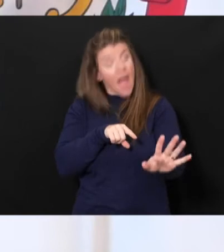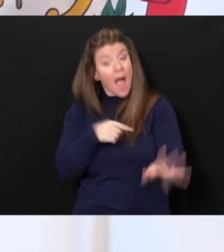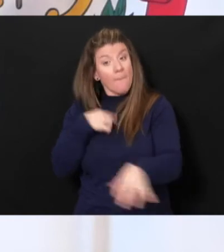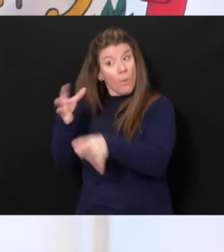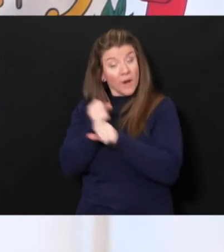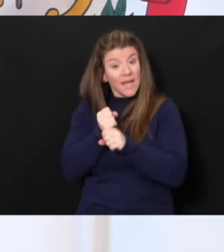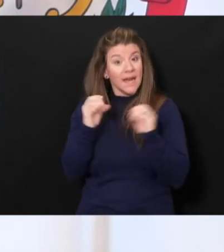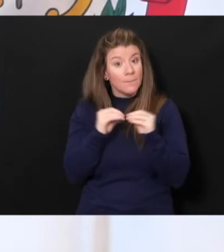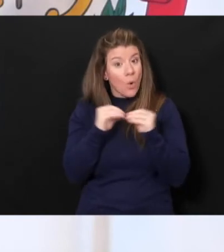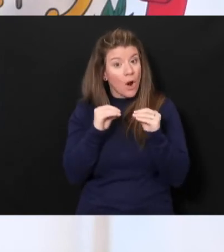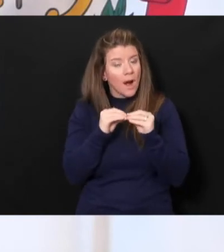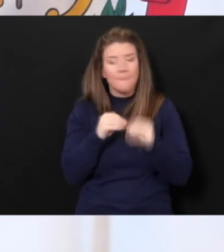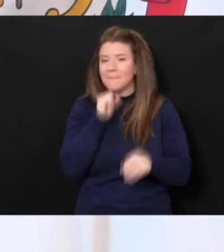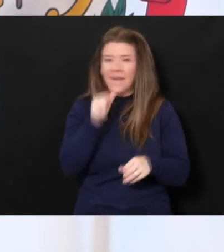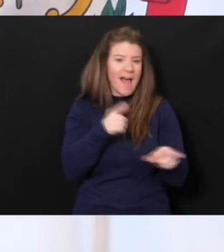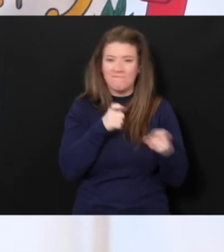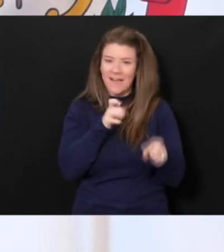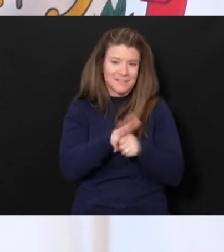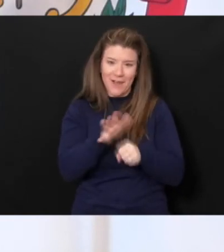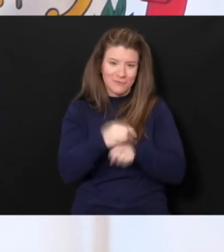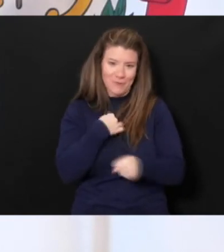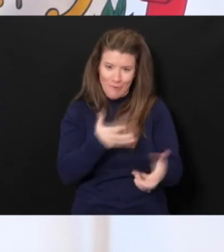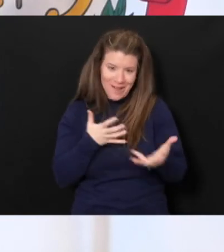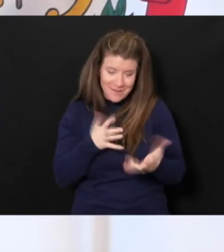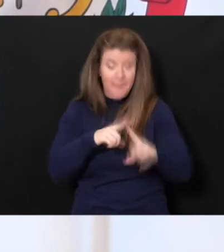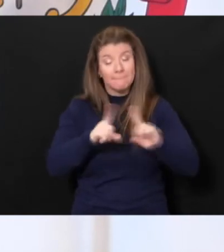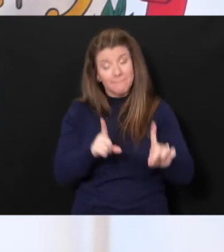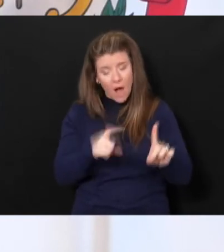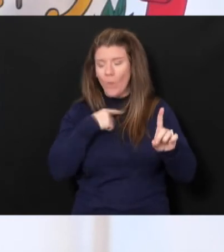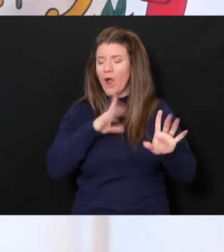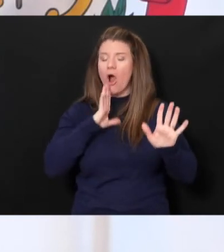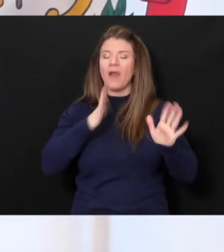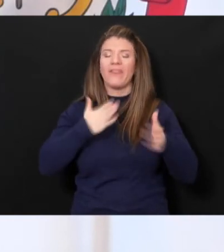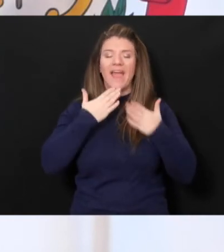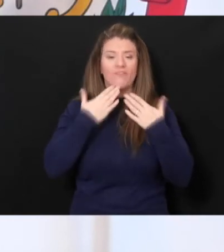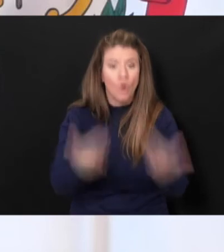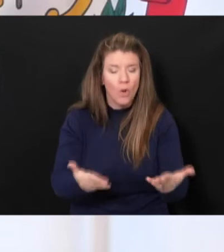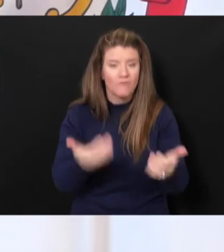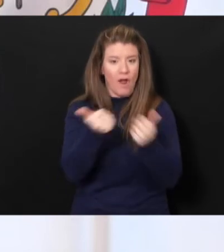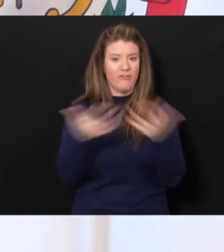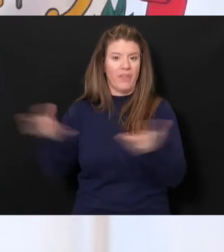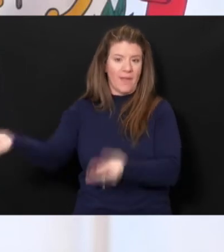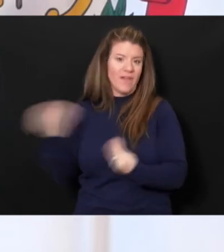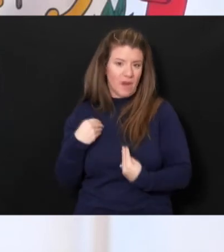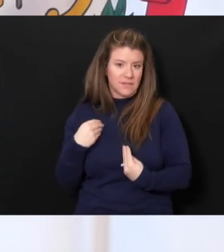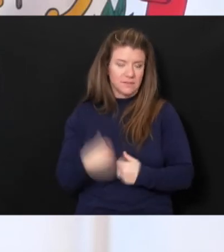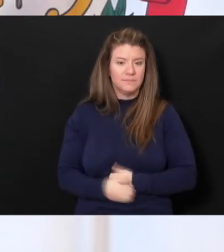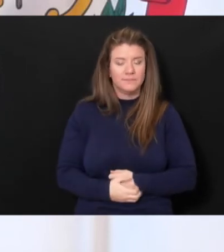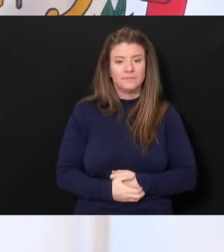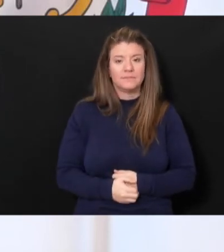We're just not getting more as fast as what we'd like, but we're still grateful for what we're getting, that's for sure. I still want